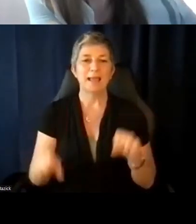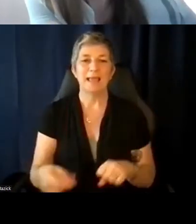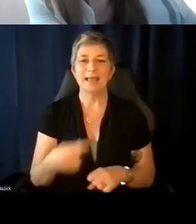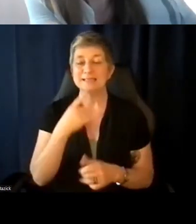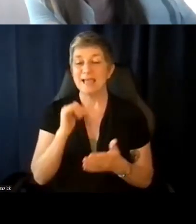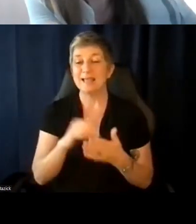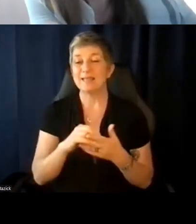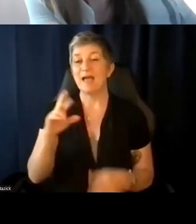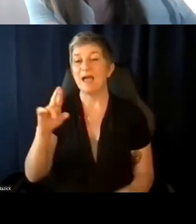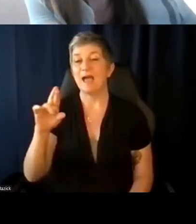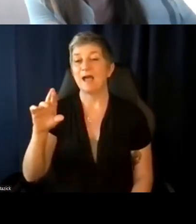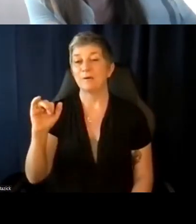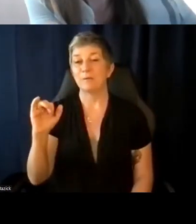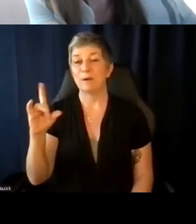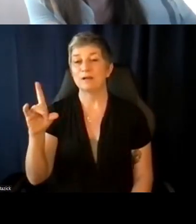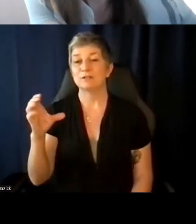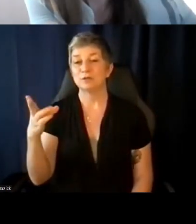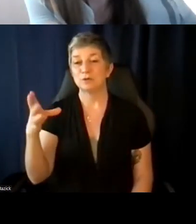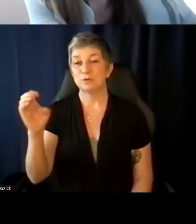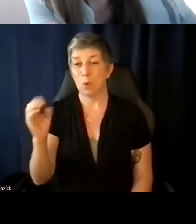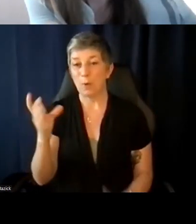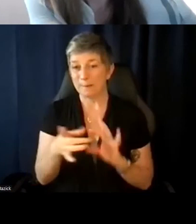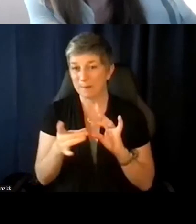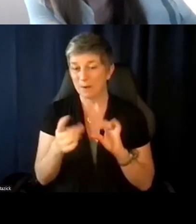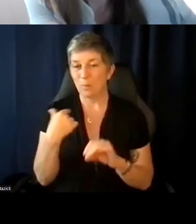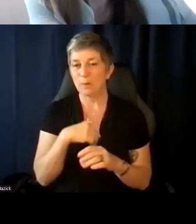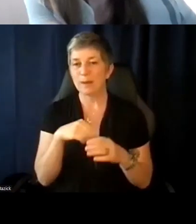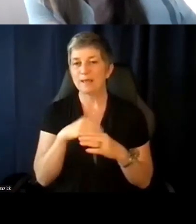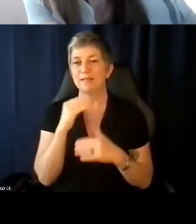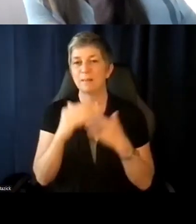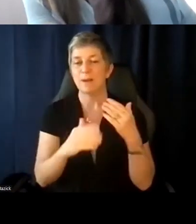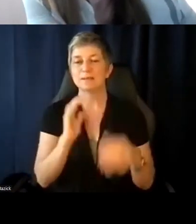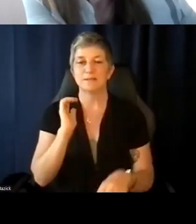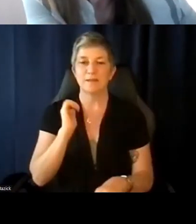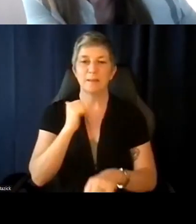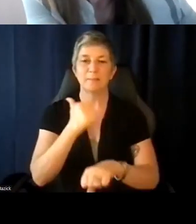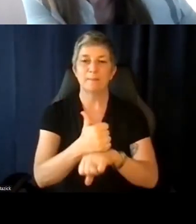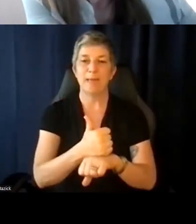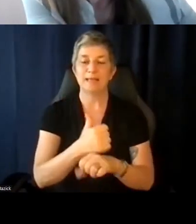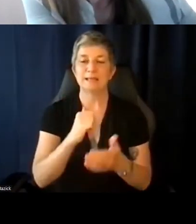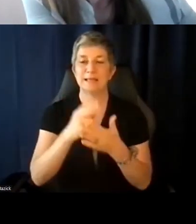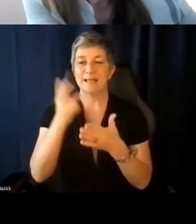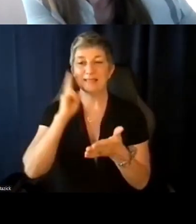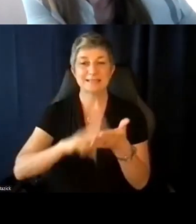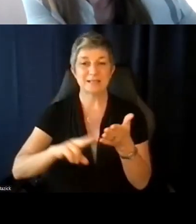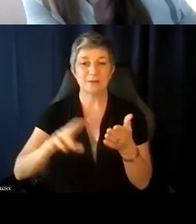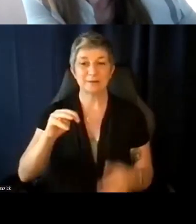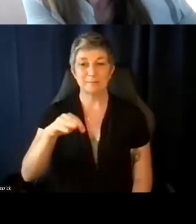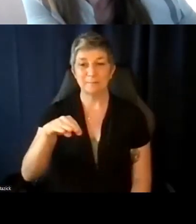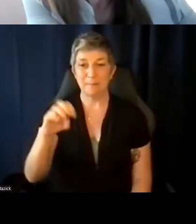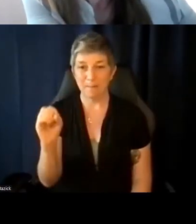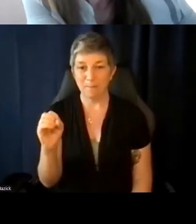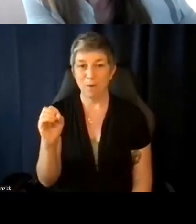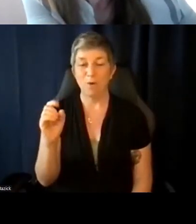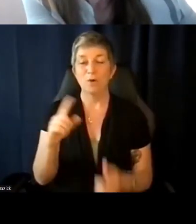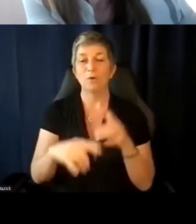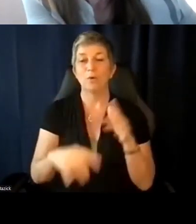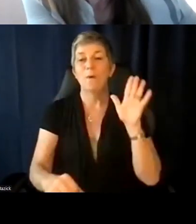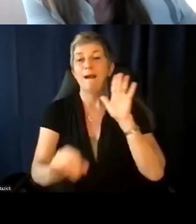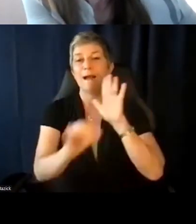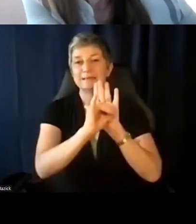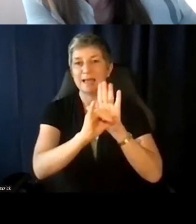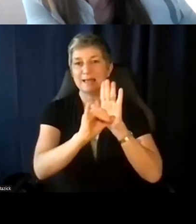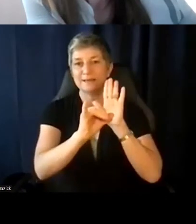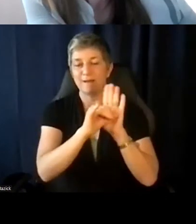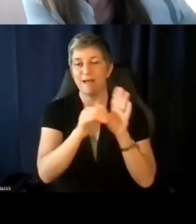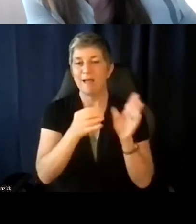Cho, for instance, he did mention that we were in the process of implementing the secretary's memo, at least to identify